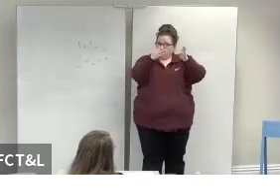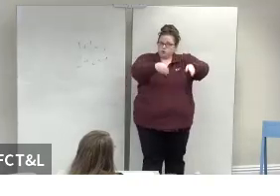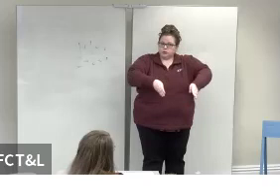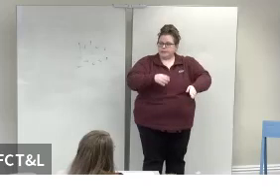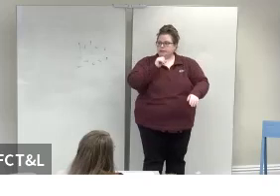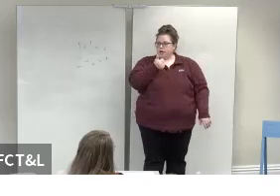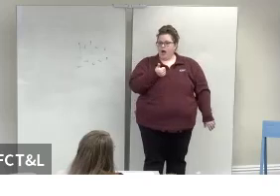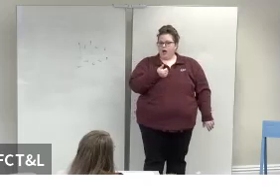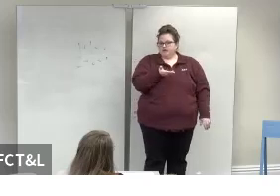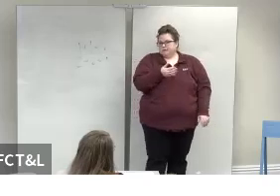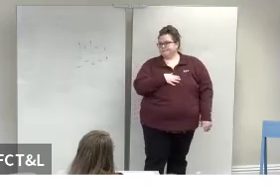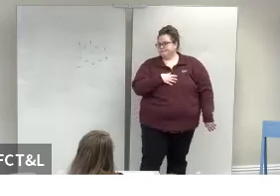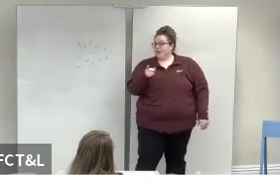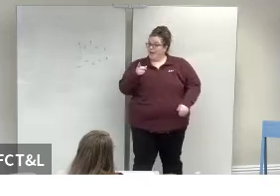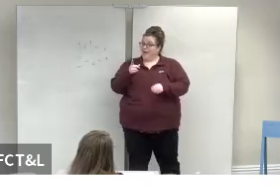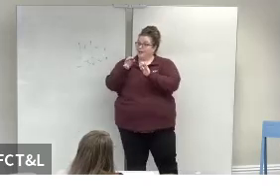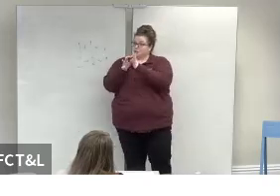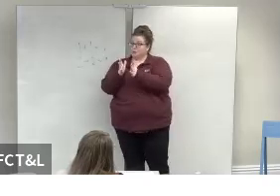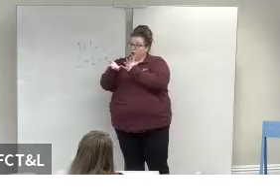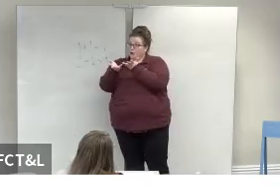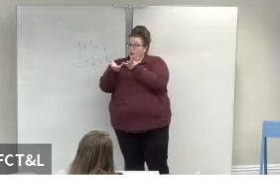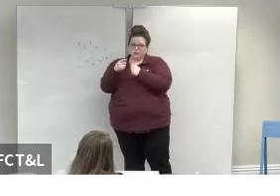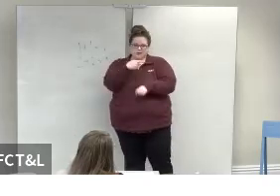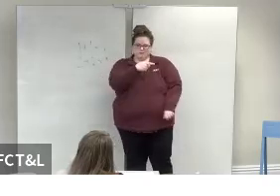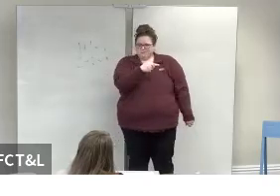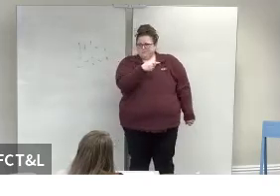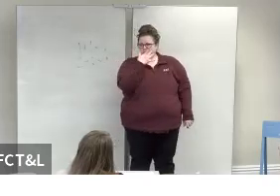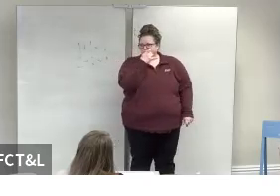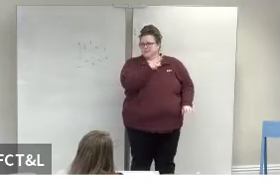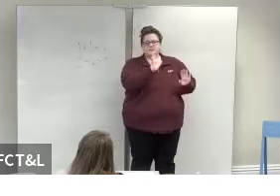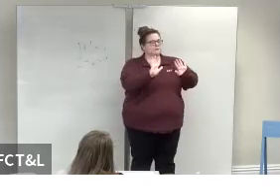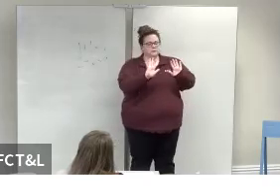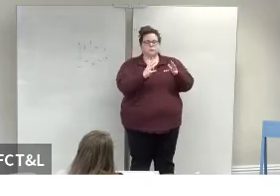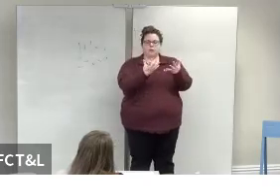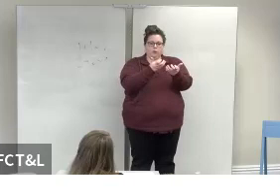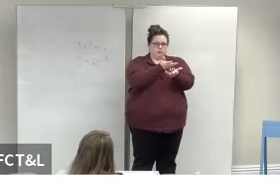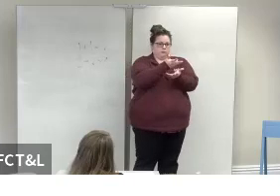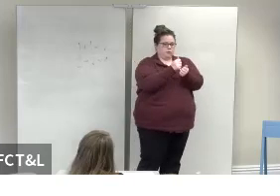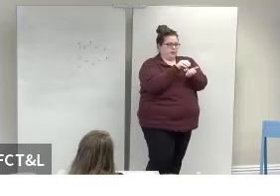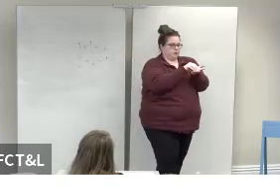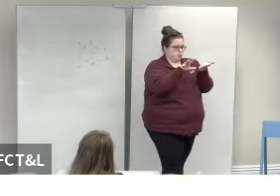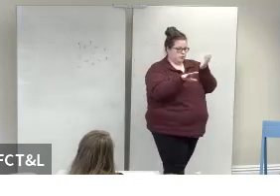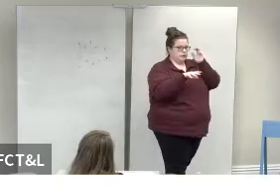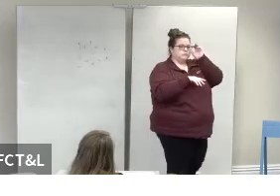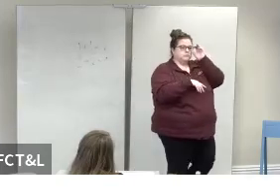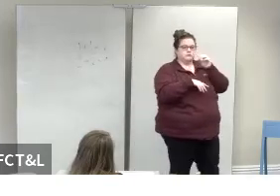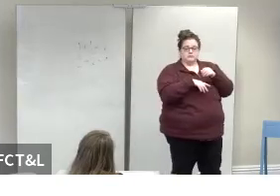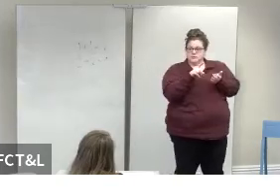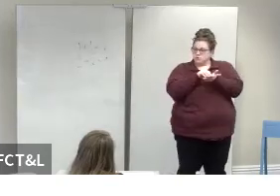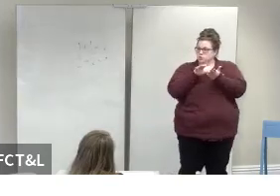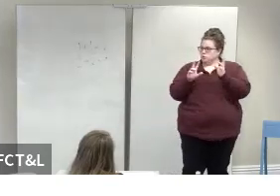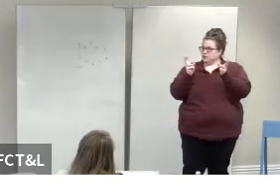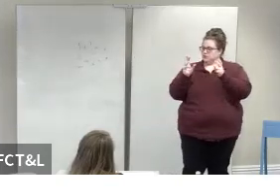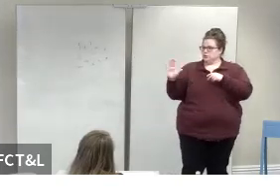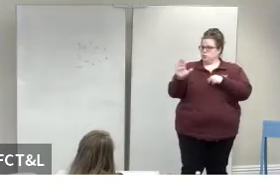that they're there and that they're a person and you're talking in first person and not to the interpreter, and just direct your